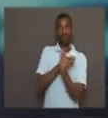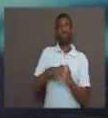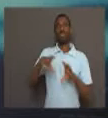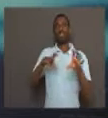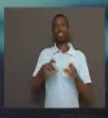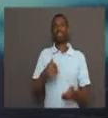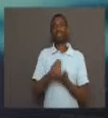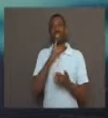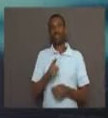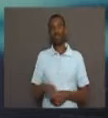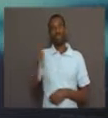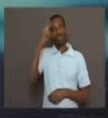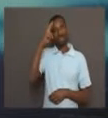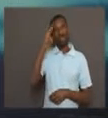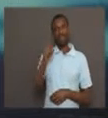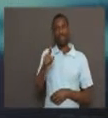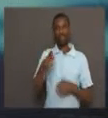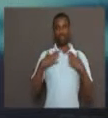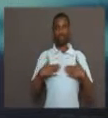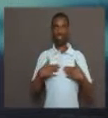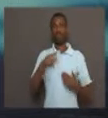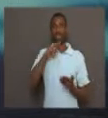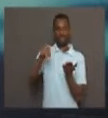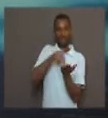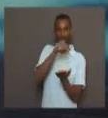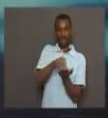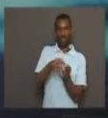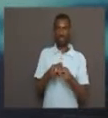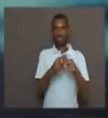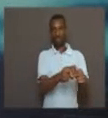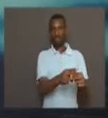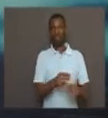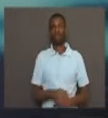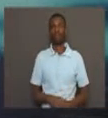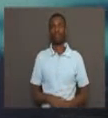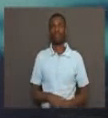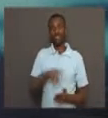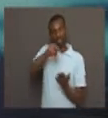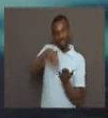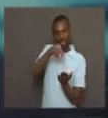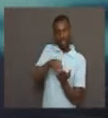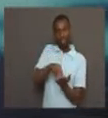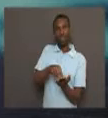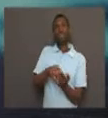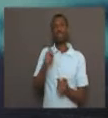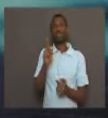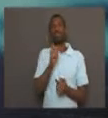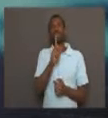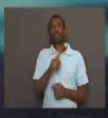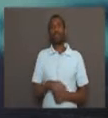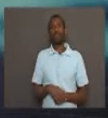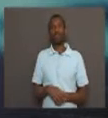Rutherford named this body the nucleus. The nucleus has